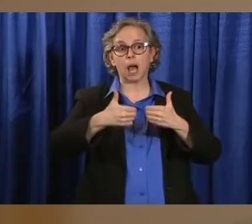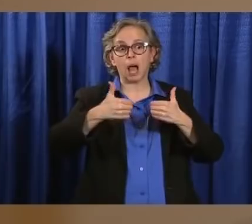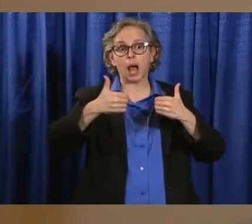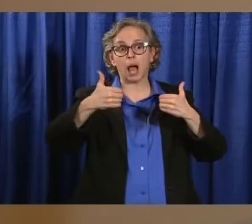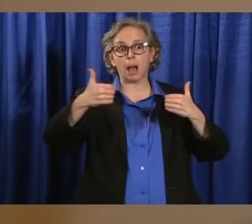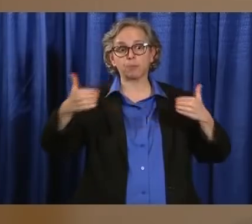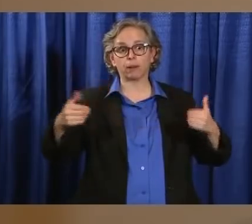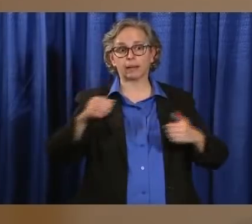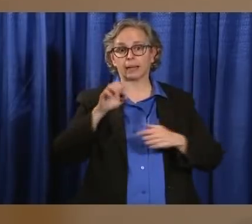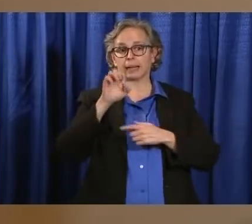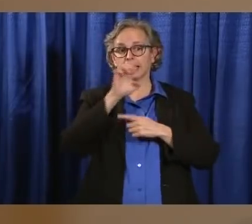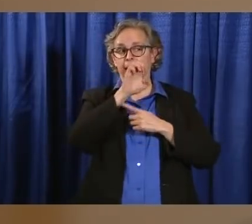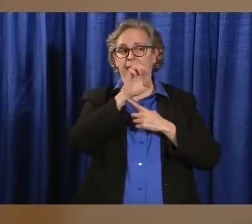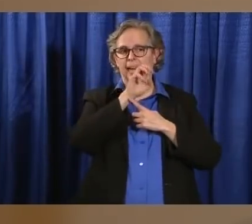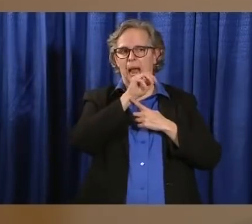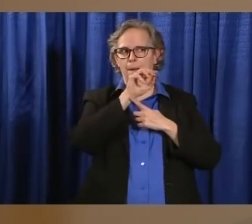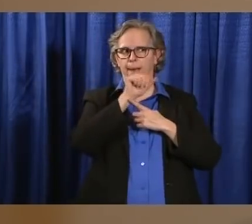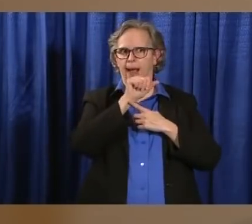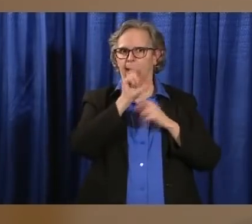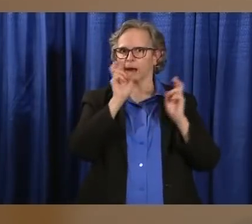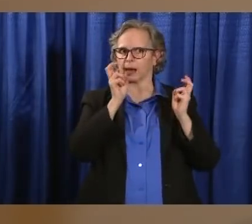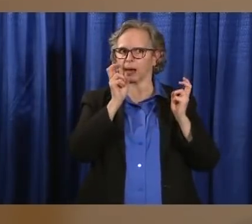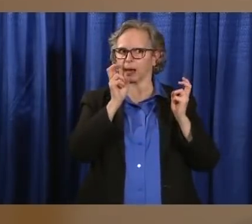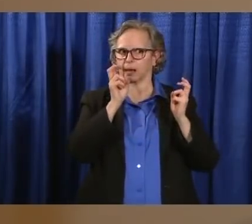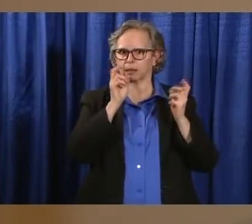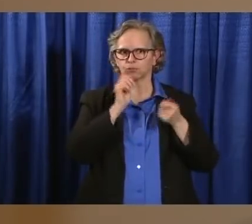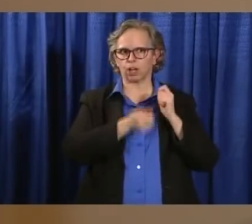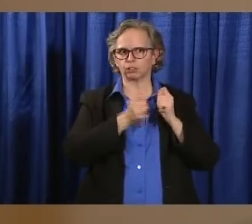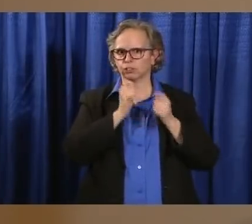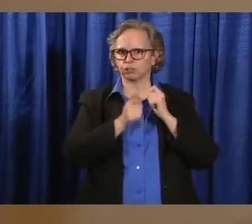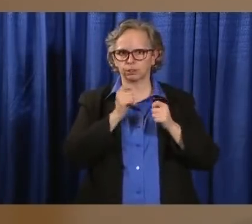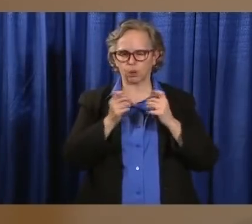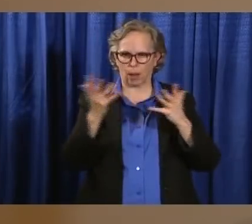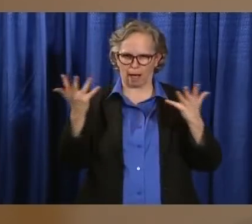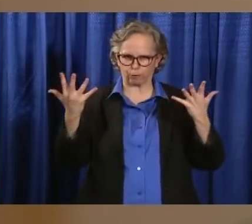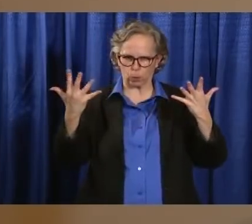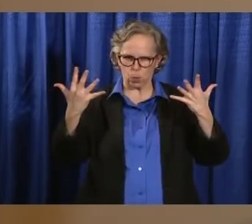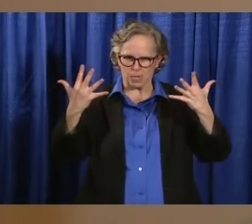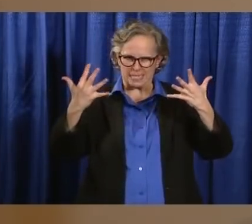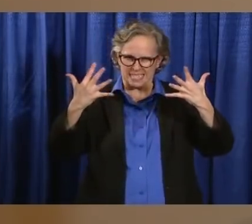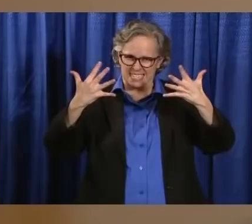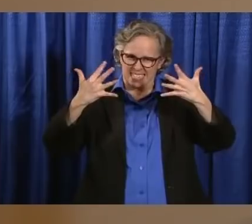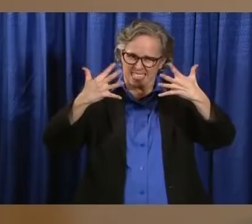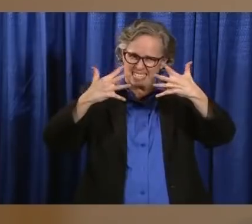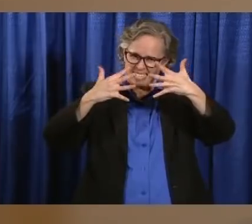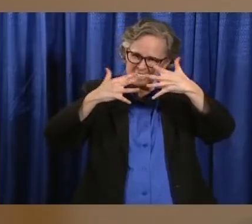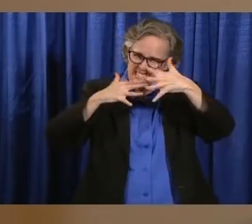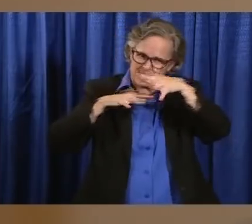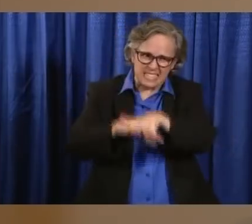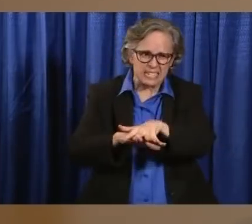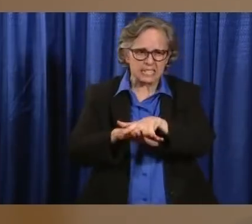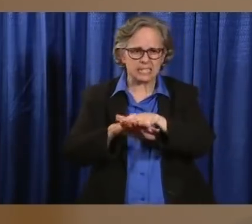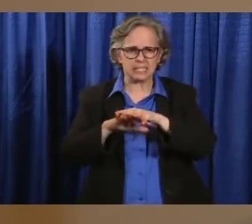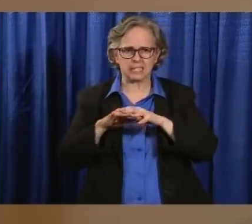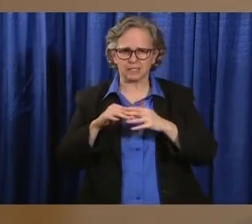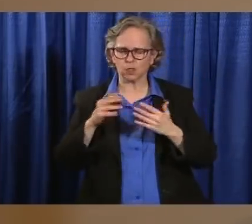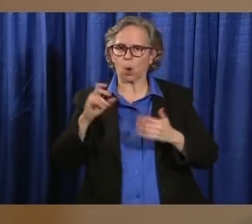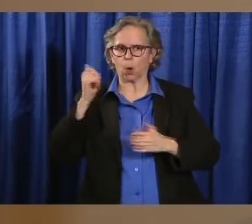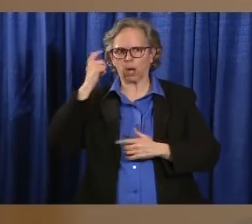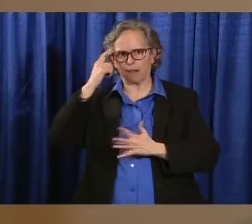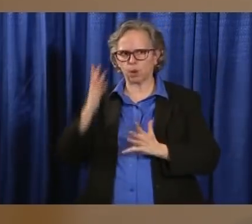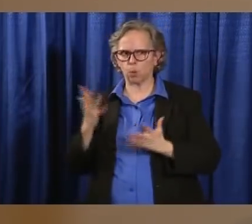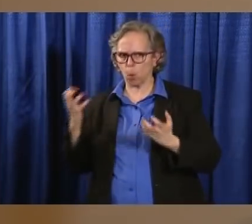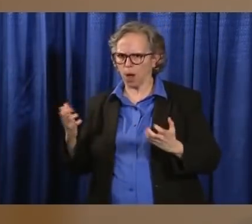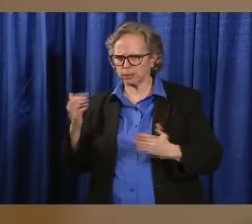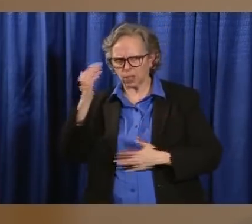it changes. One of the hard things we're seeing is I know the governor is trying so hard to get a sense of when we can buy or when